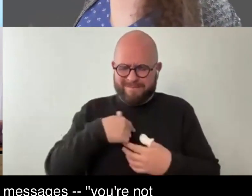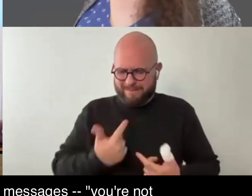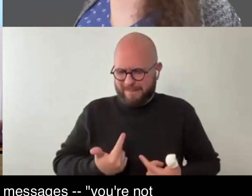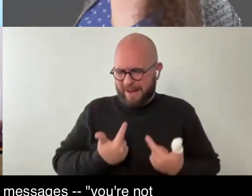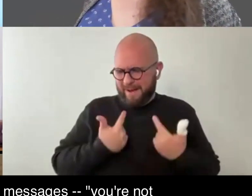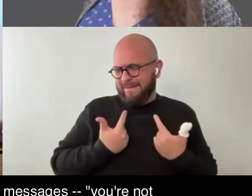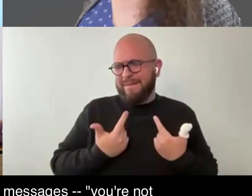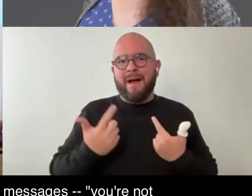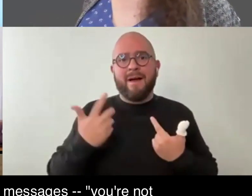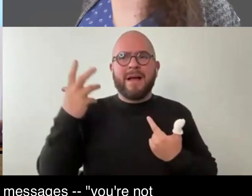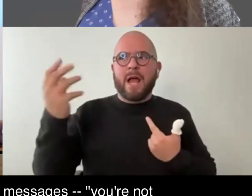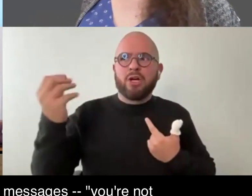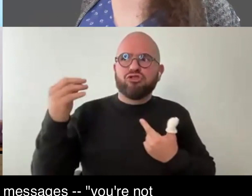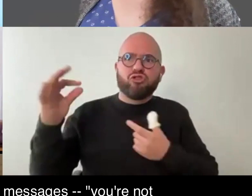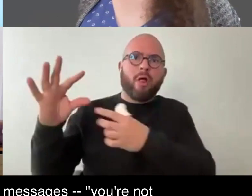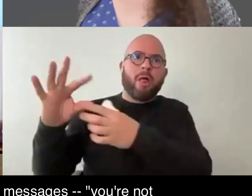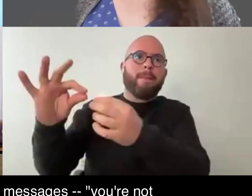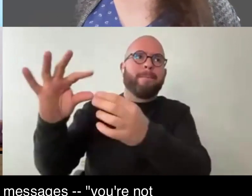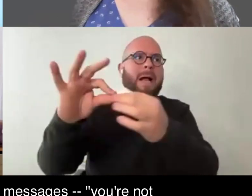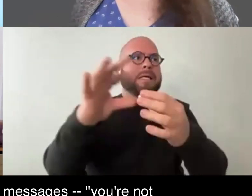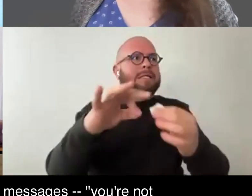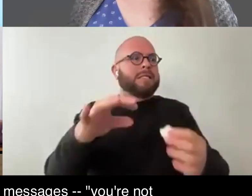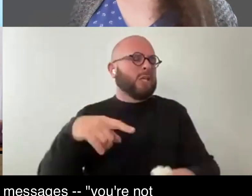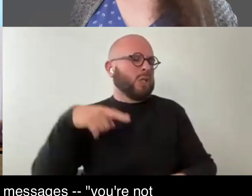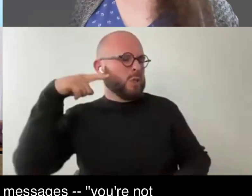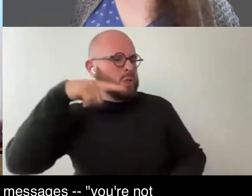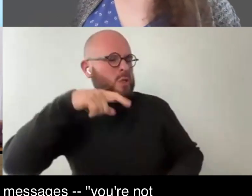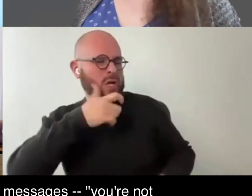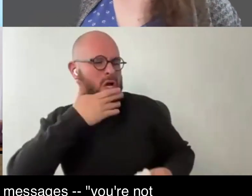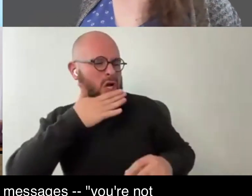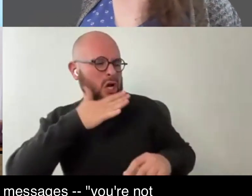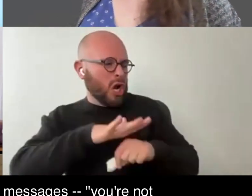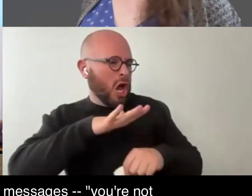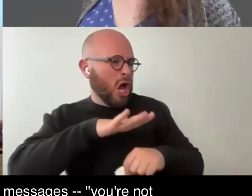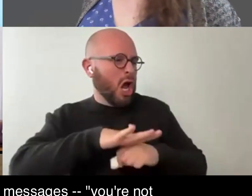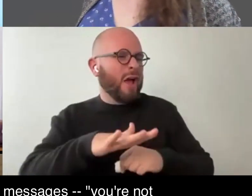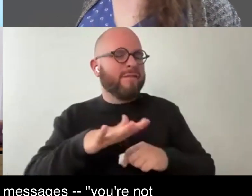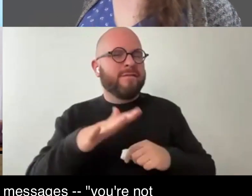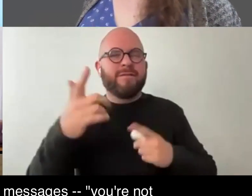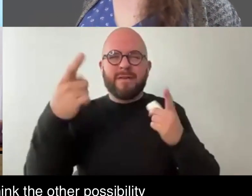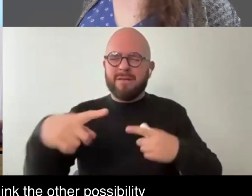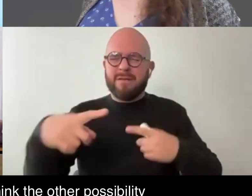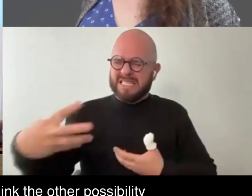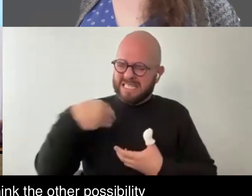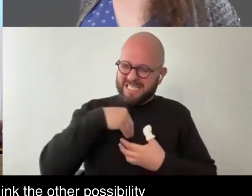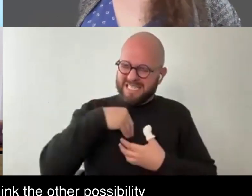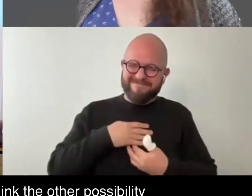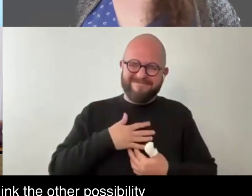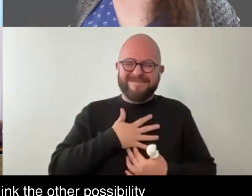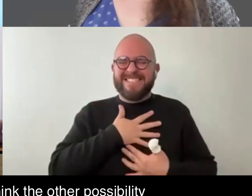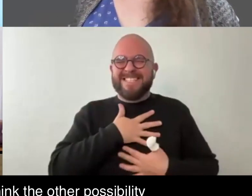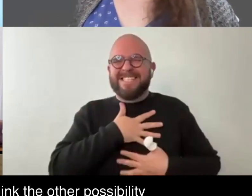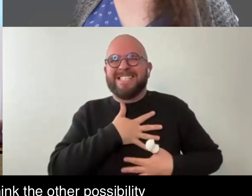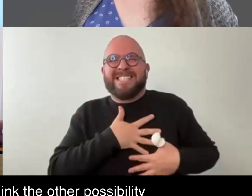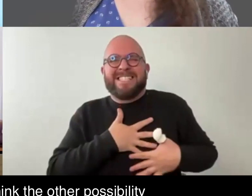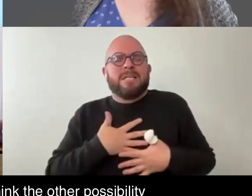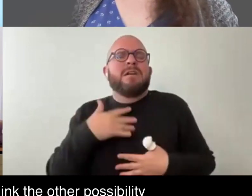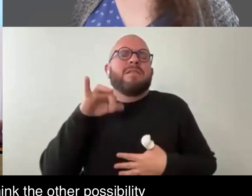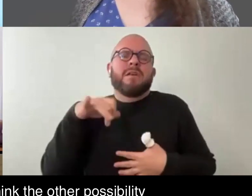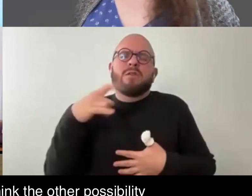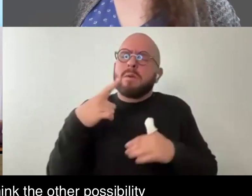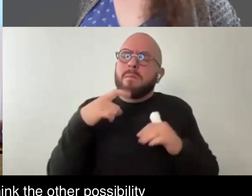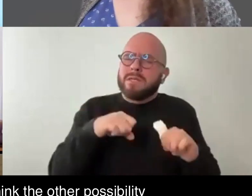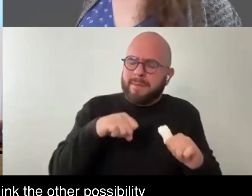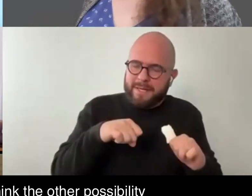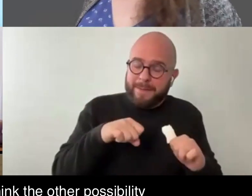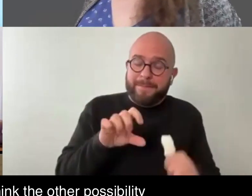external messages, you're not good enough, right, get under my skin. So that's one possibility. But I think the other